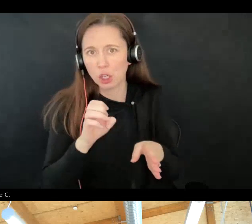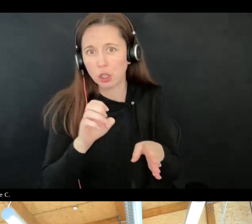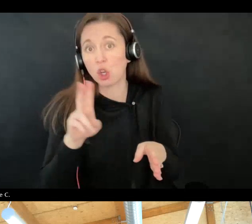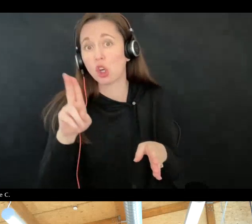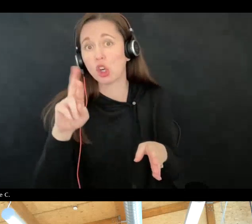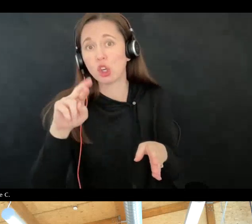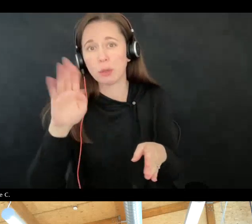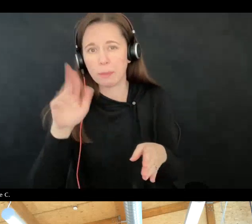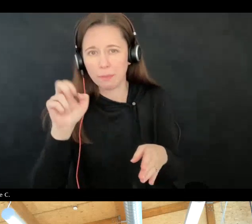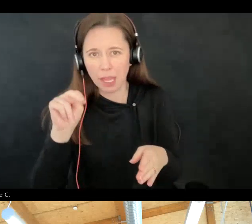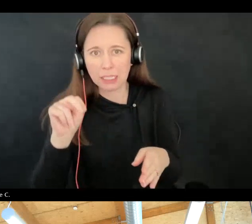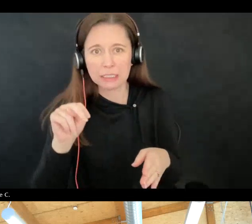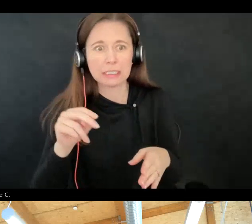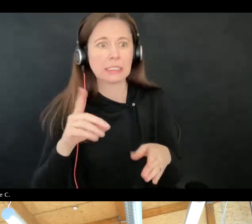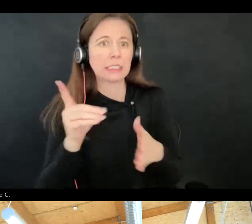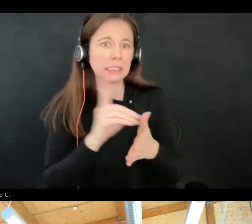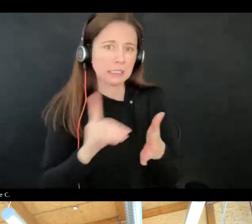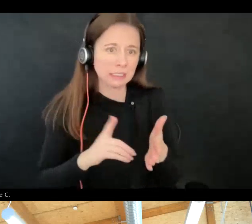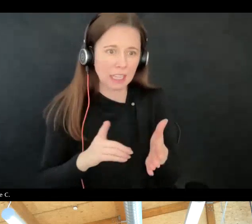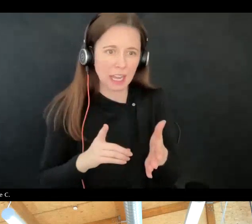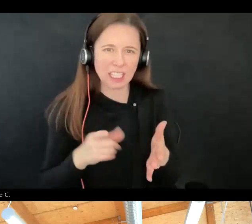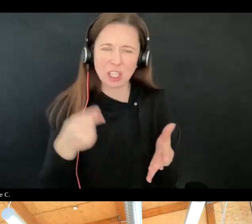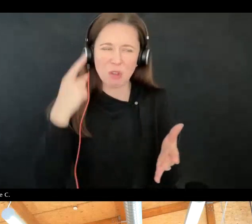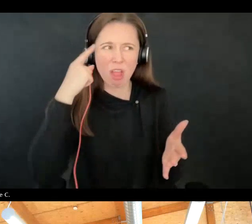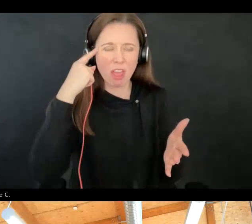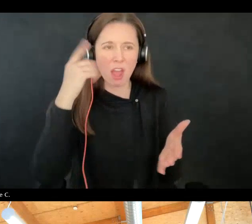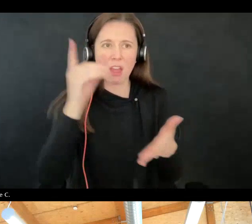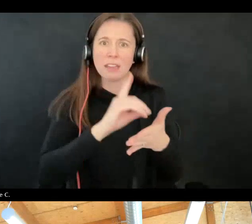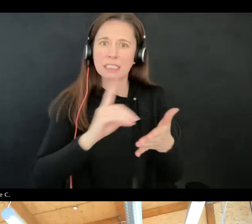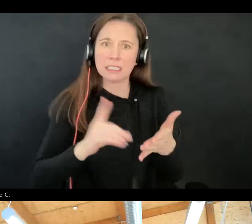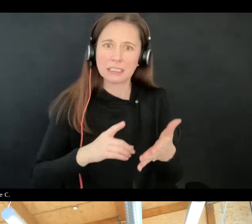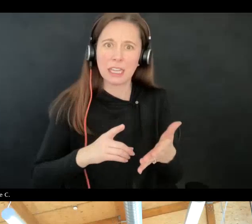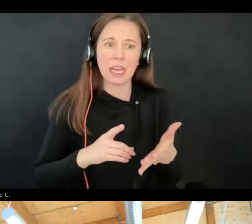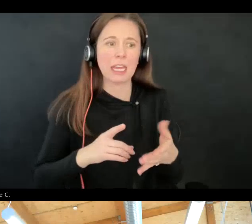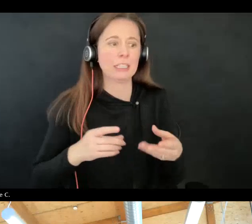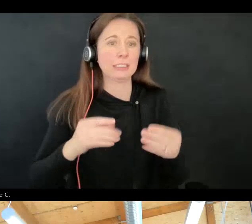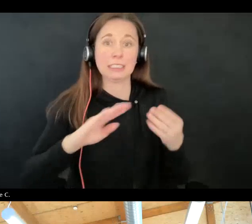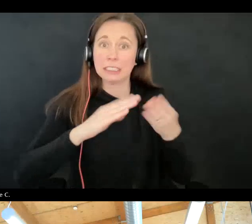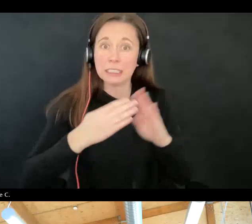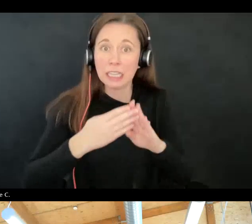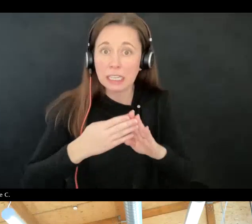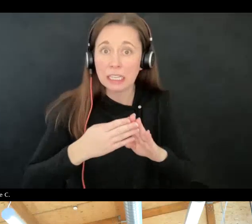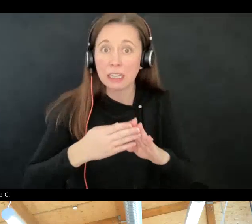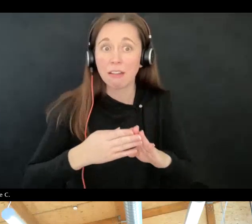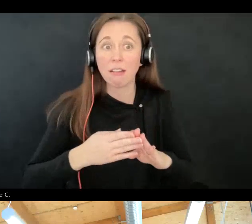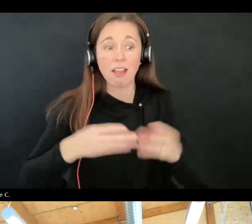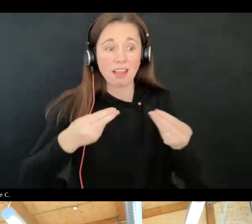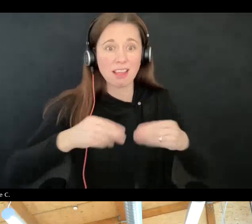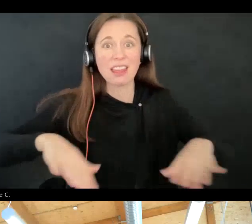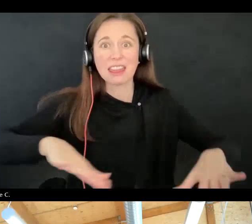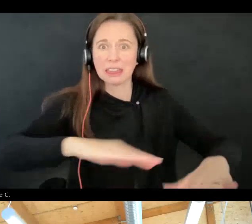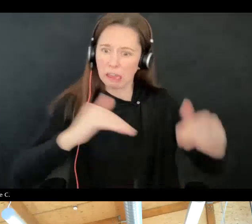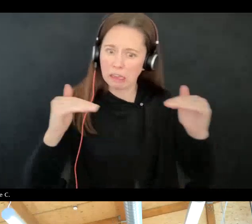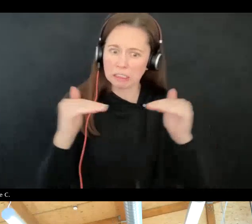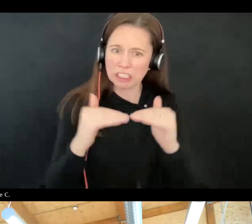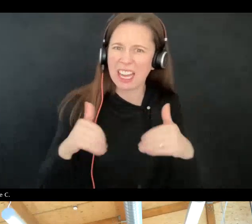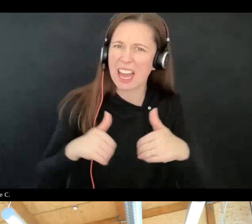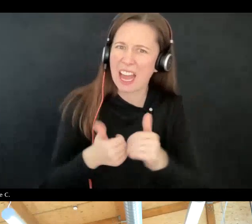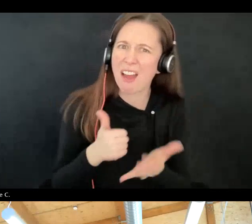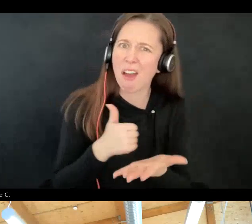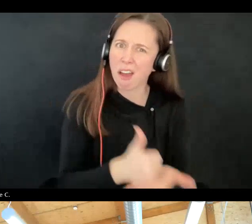in the way our cities are designed in terms of land use and environmental justice. Ooh, that is a big